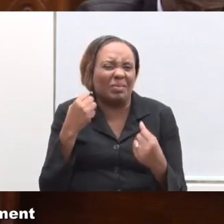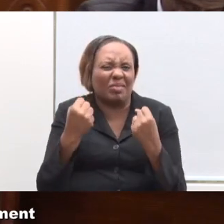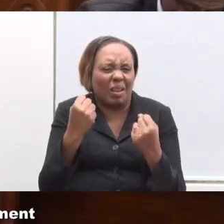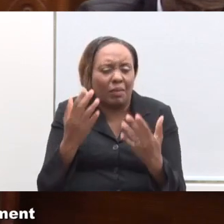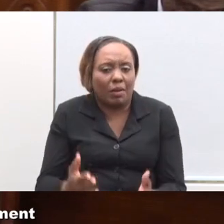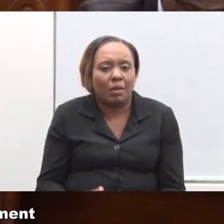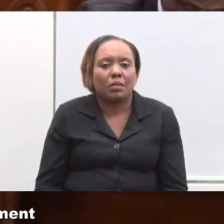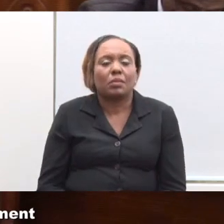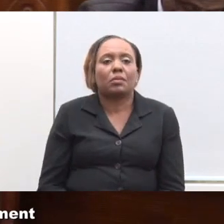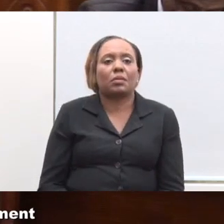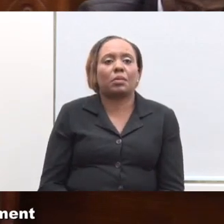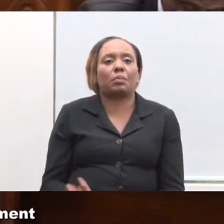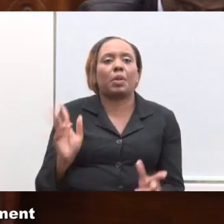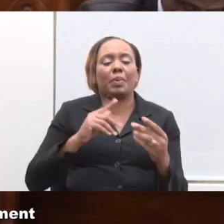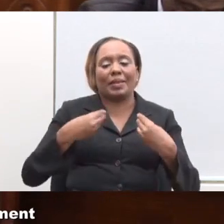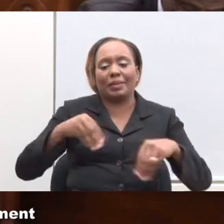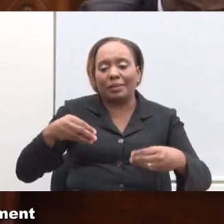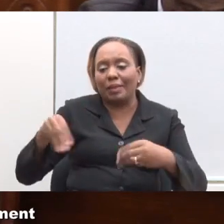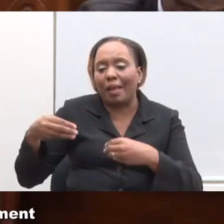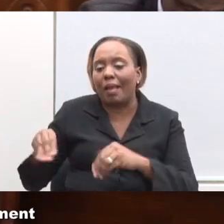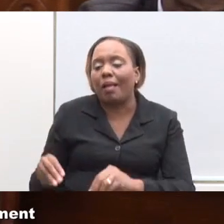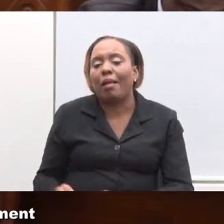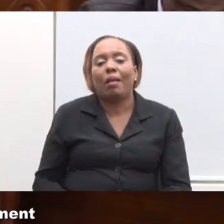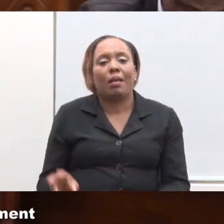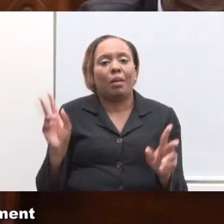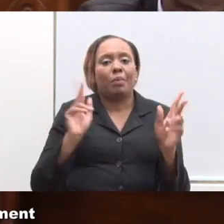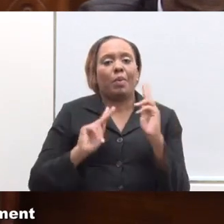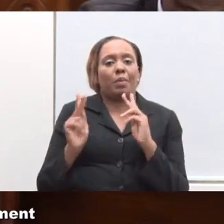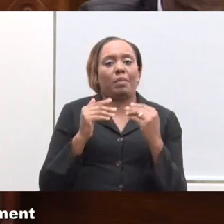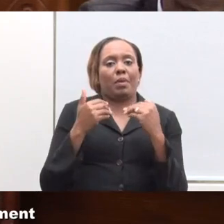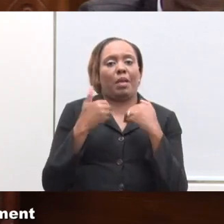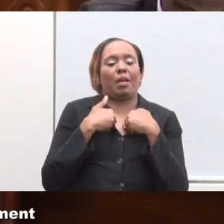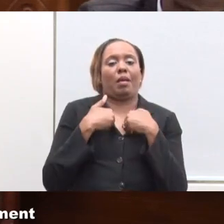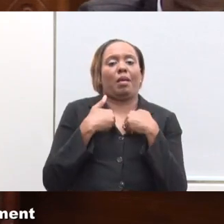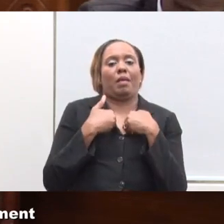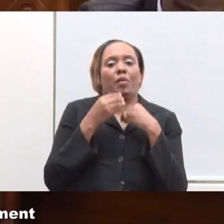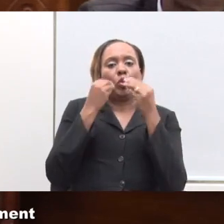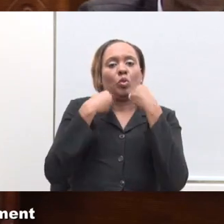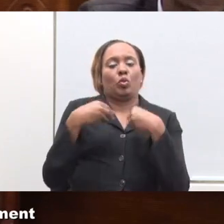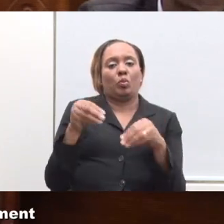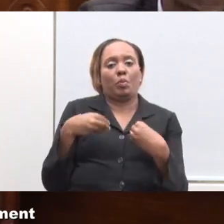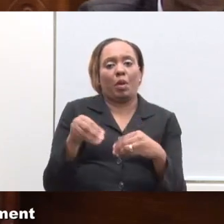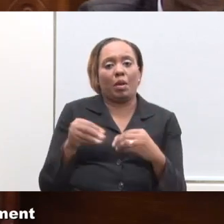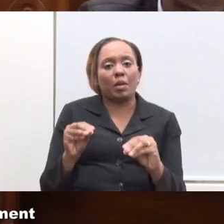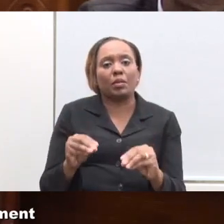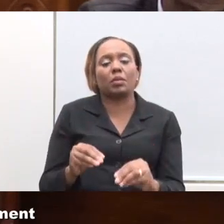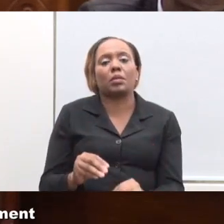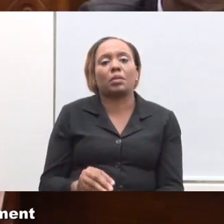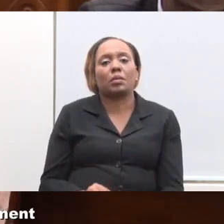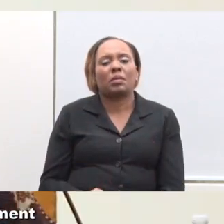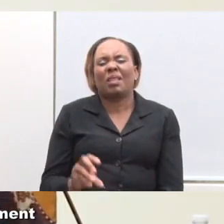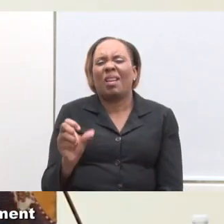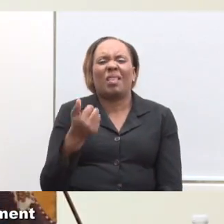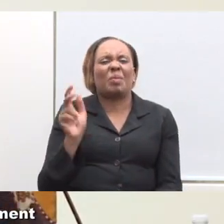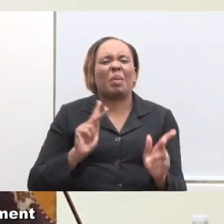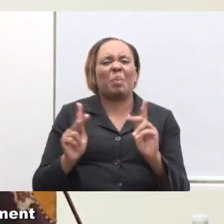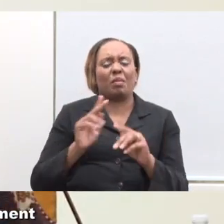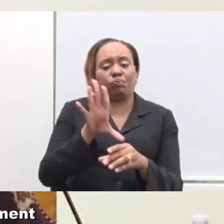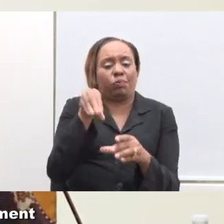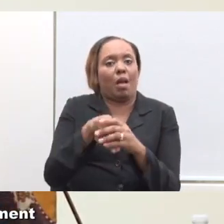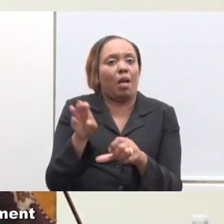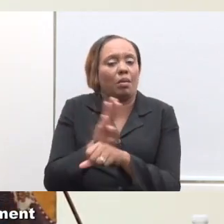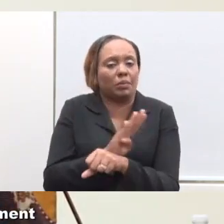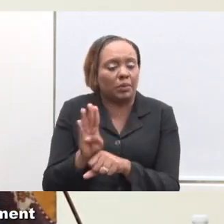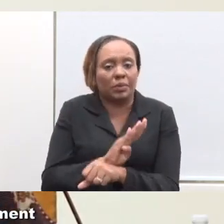and vendors to supermarket owners and other major titans in the commercial and retail and